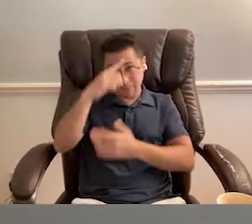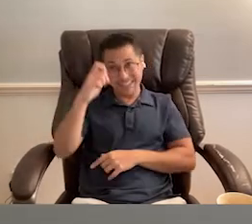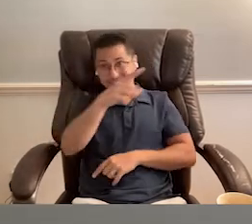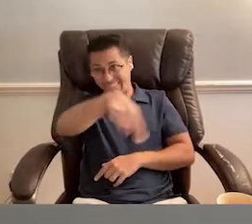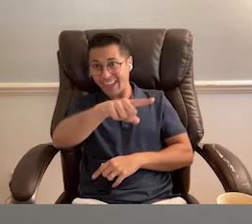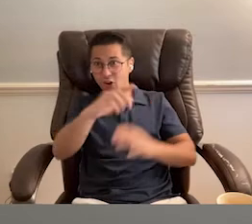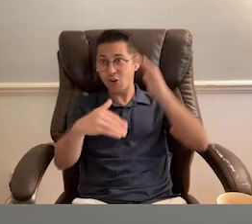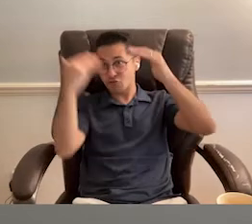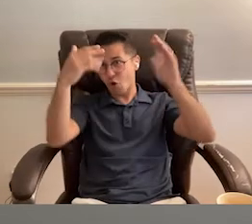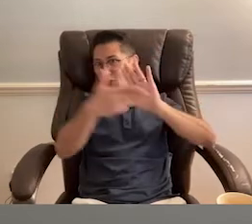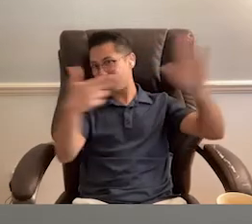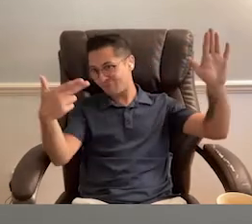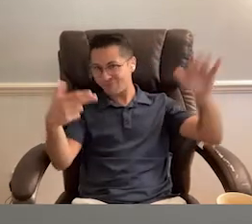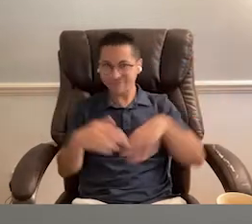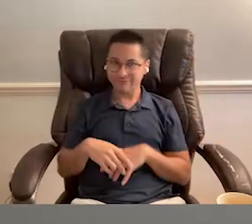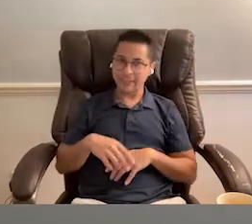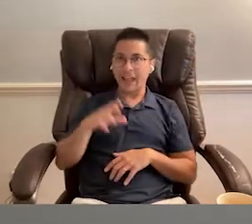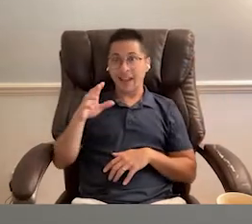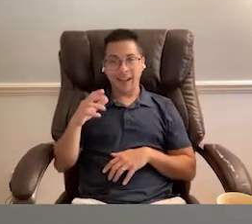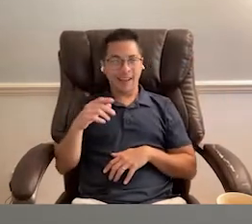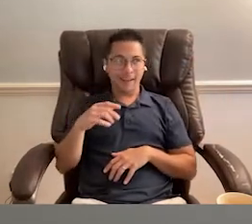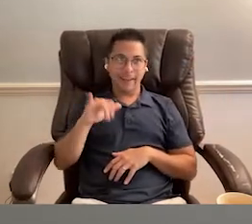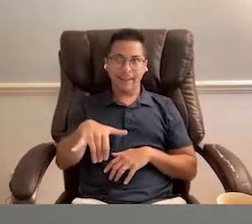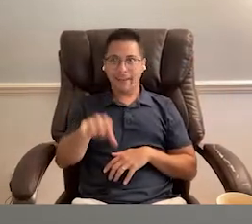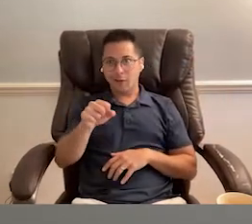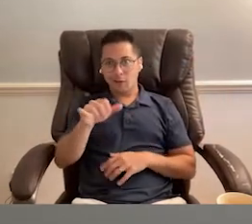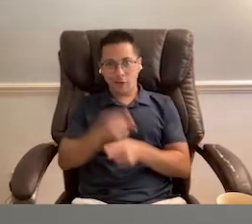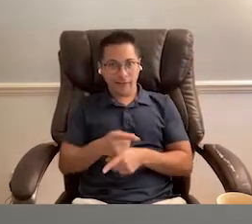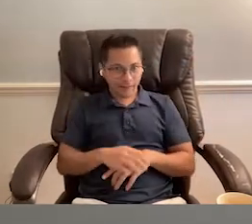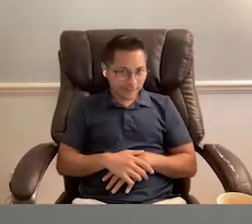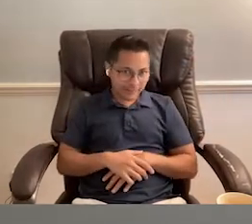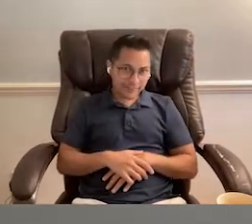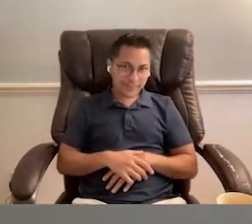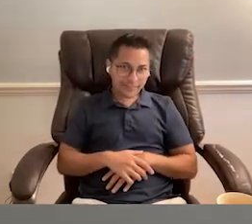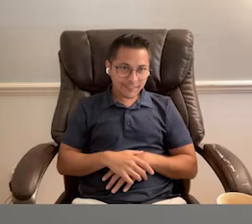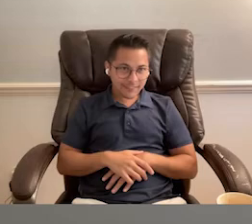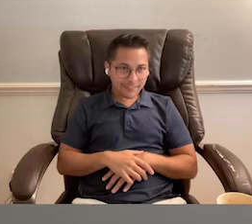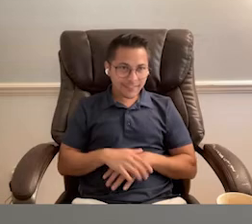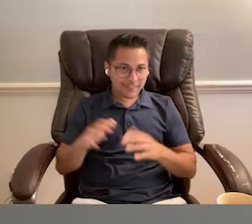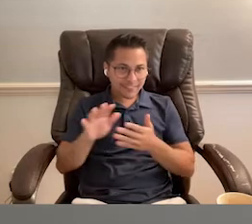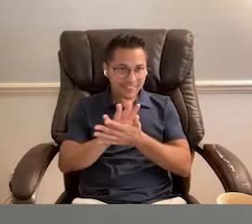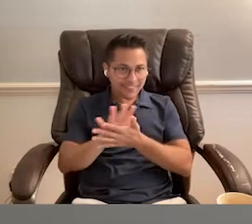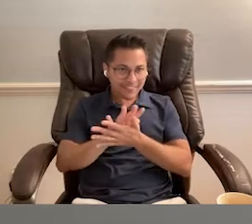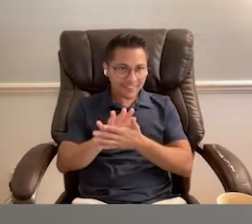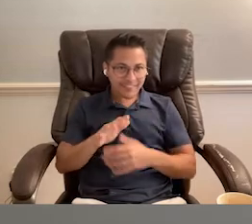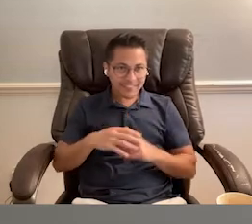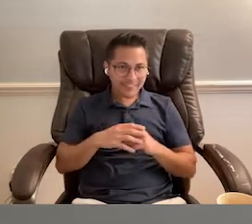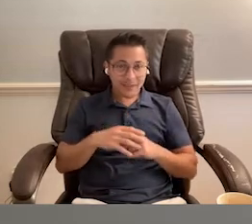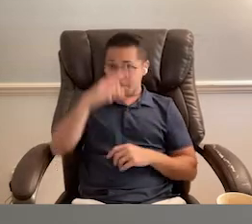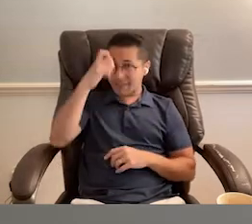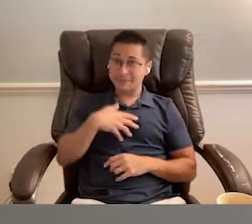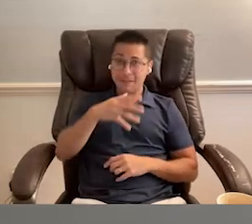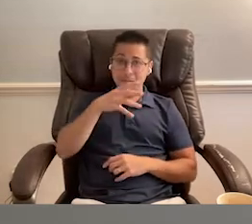know. So, You're right. No, it doesn't. No, it's always gonna be there. I was hoping you'd say that because my